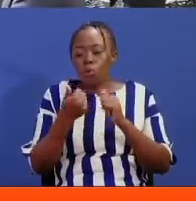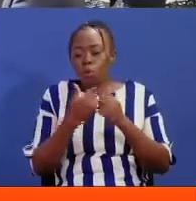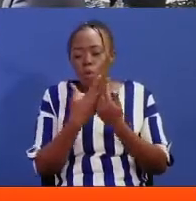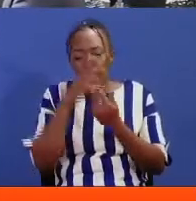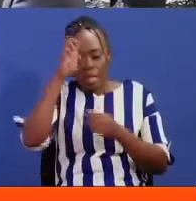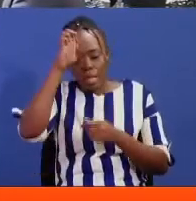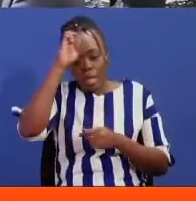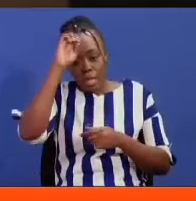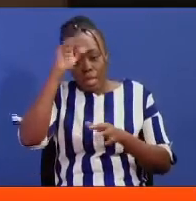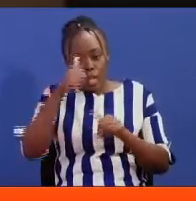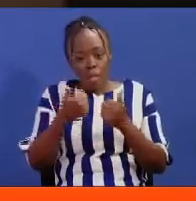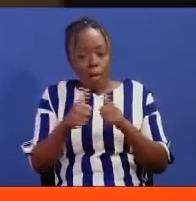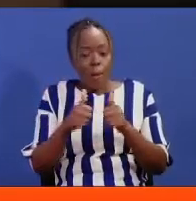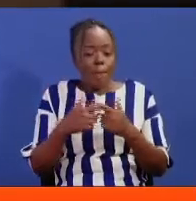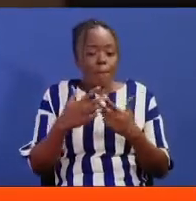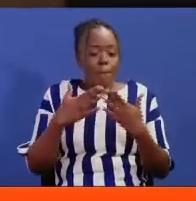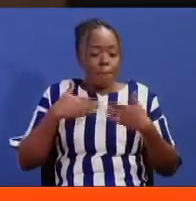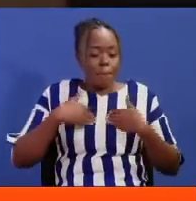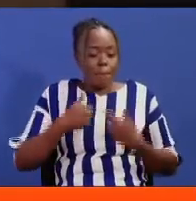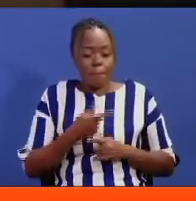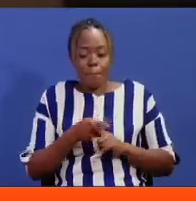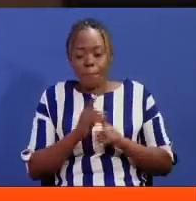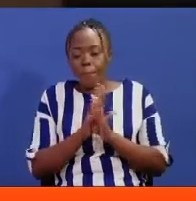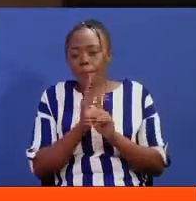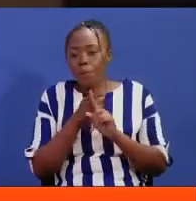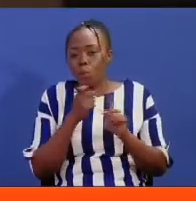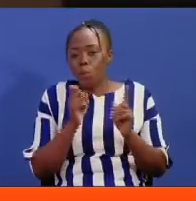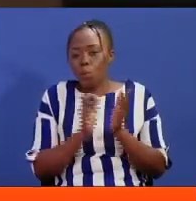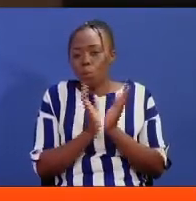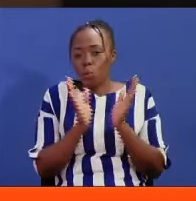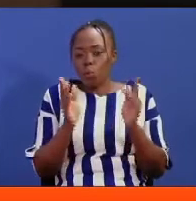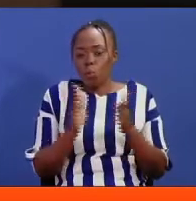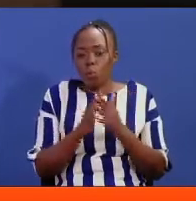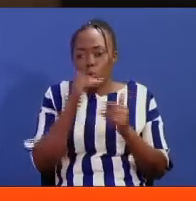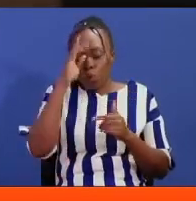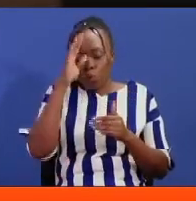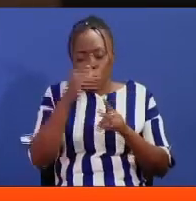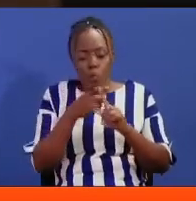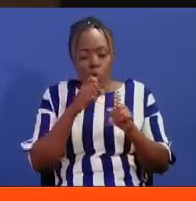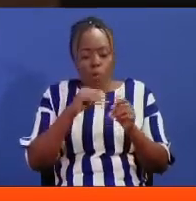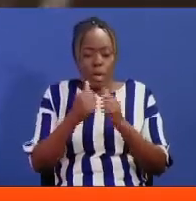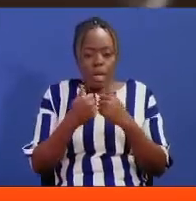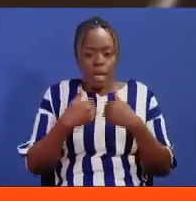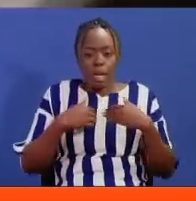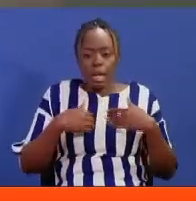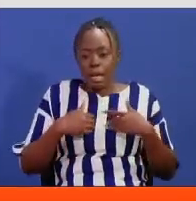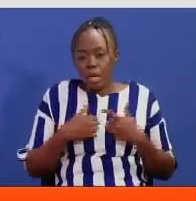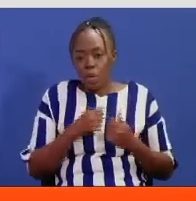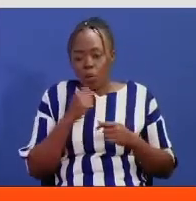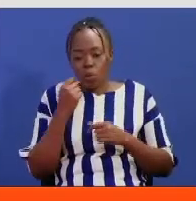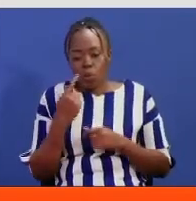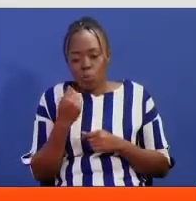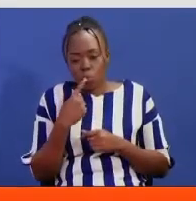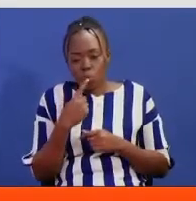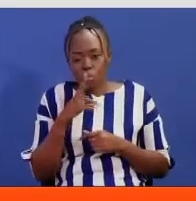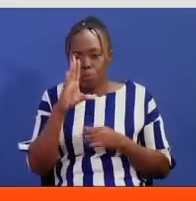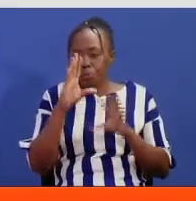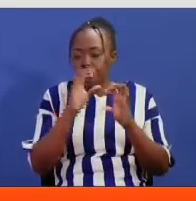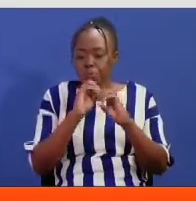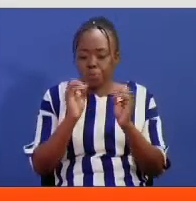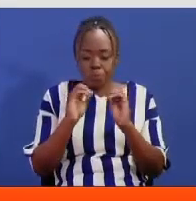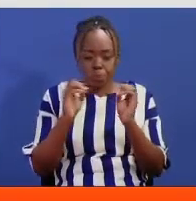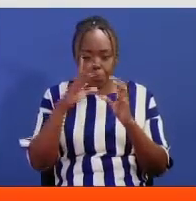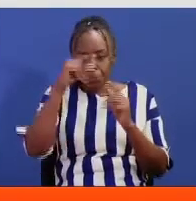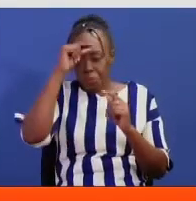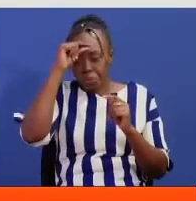education is still a marriage in the public concerning the coronavirus vaccination. Honestly, no. The